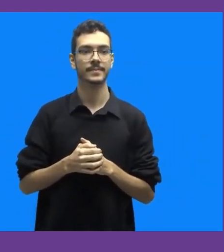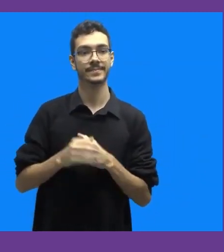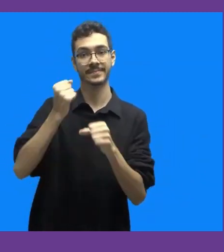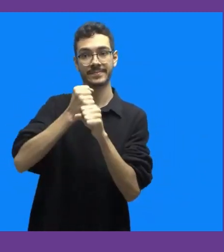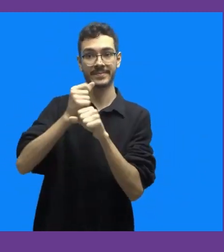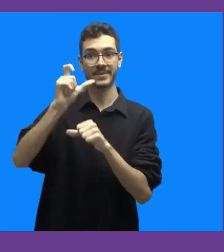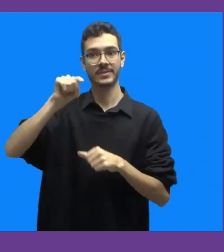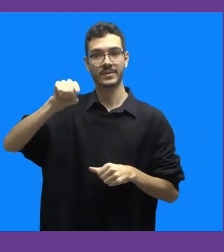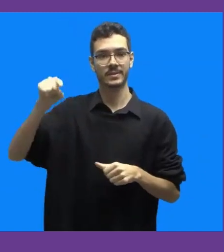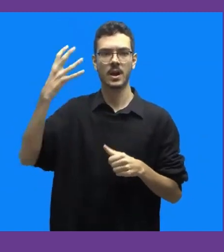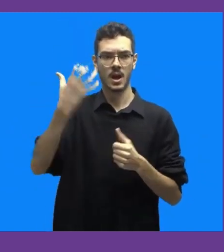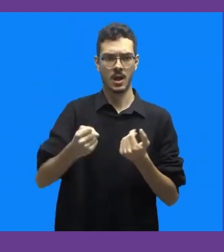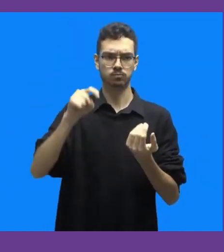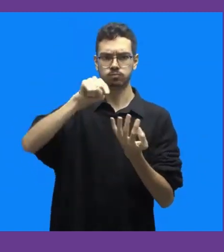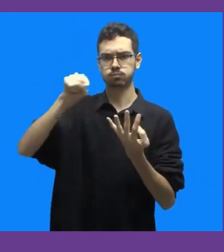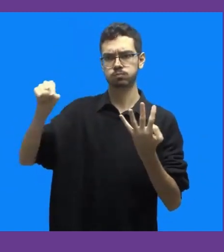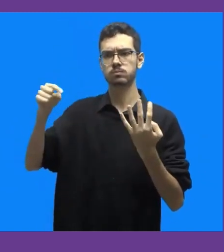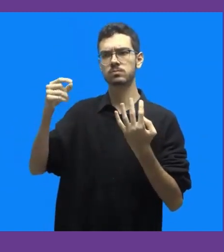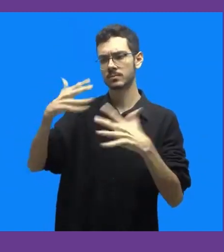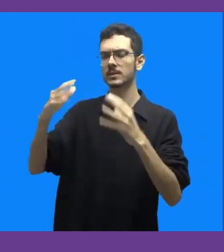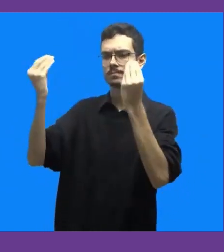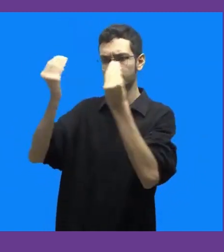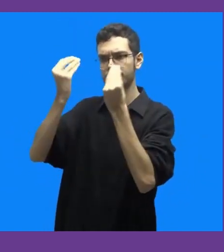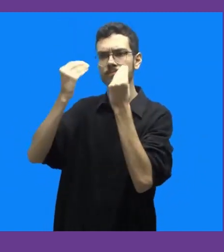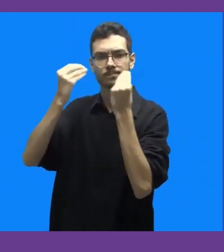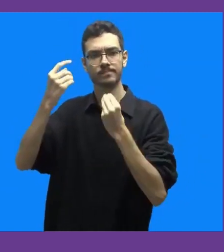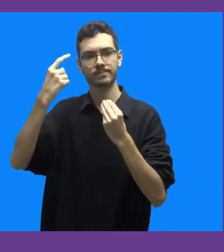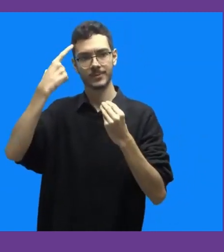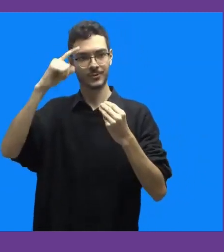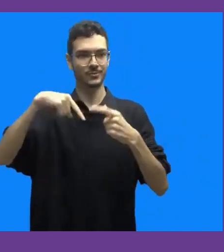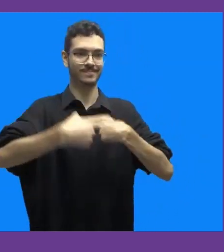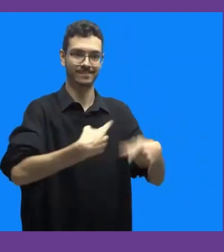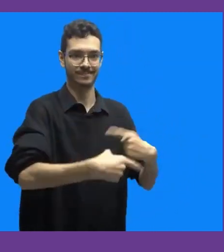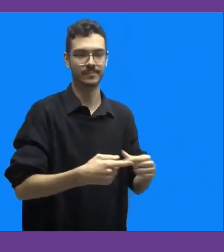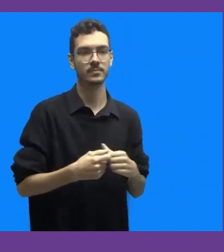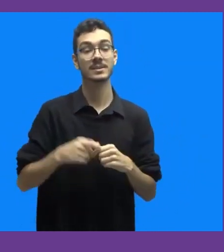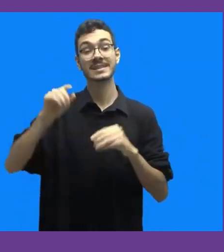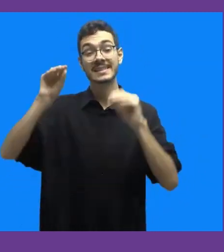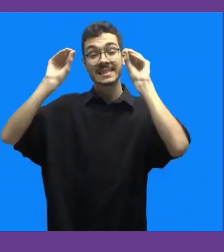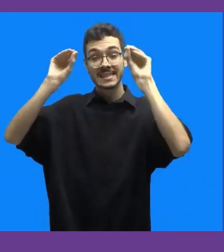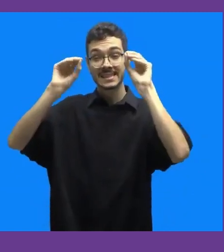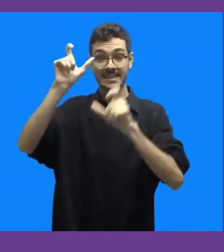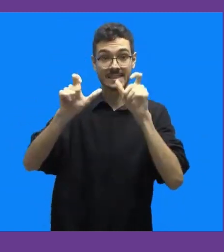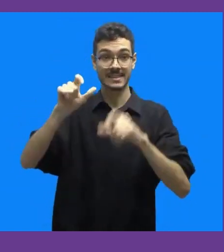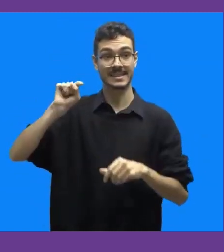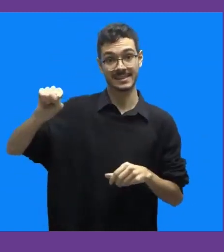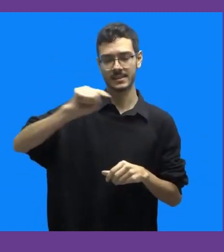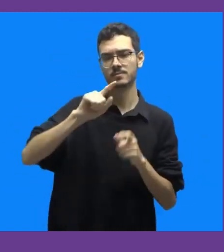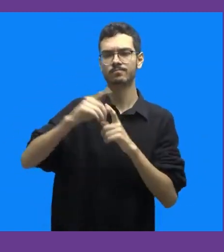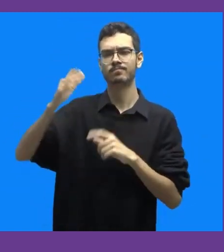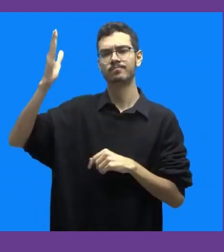in advance, record lectures, whatever it might be. So what I did was I approached each school individually, so the School of Psychology or the